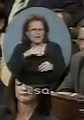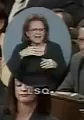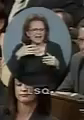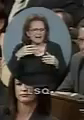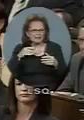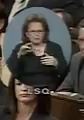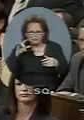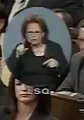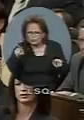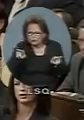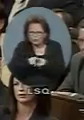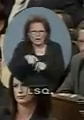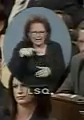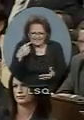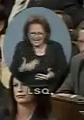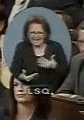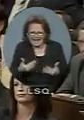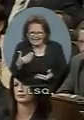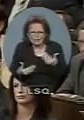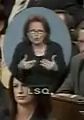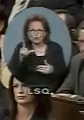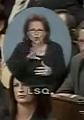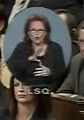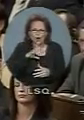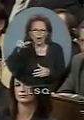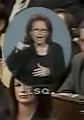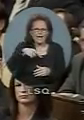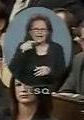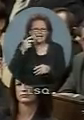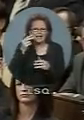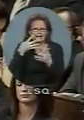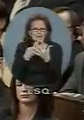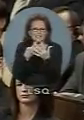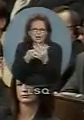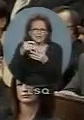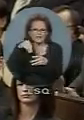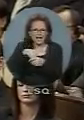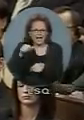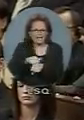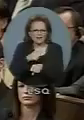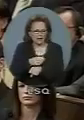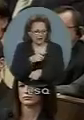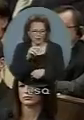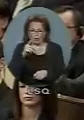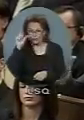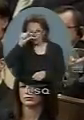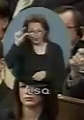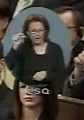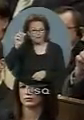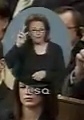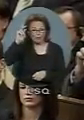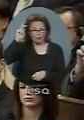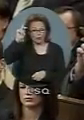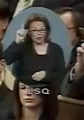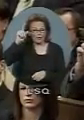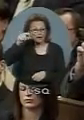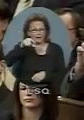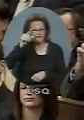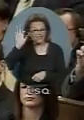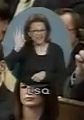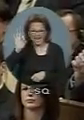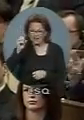no policy on detainees whatsoever. In the dying days of that administration, an agreement was signed. We have since improved